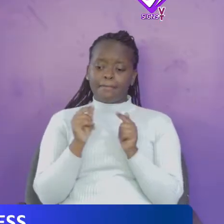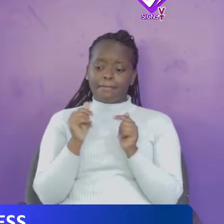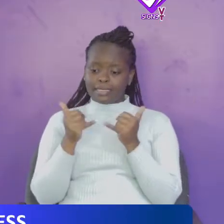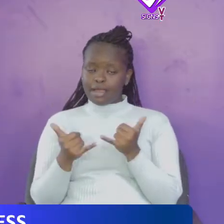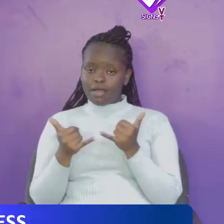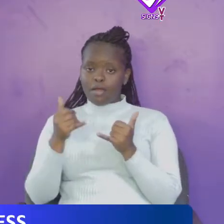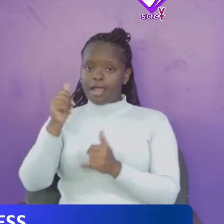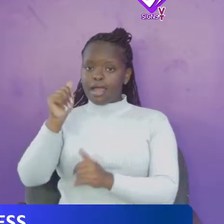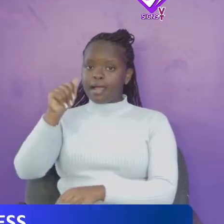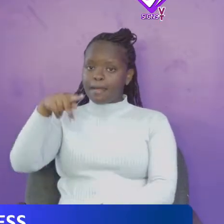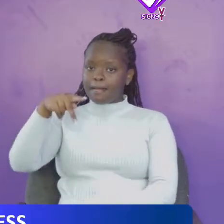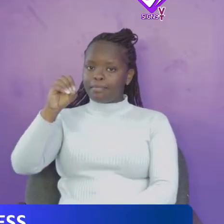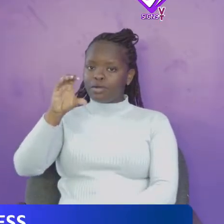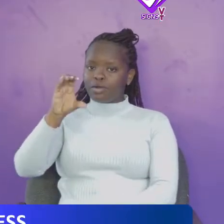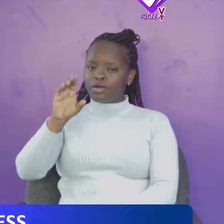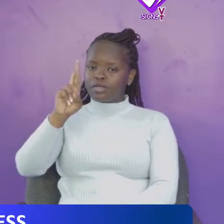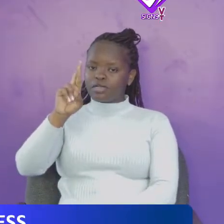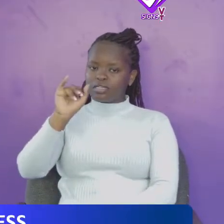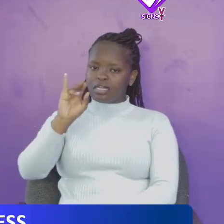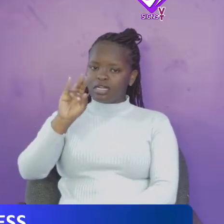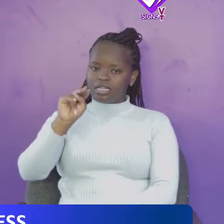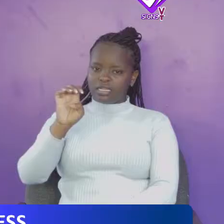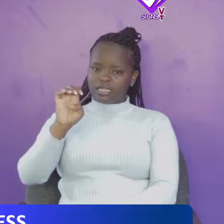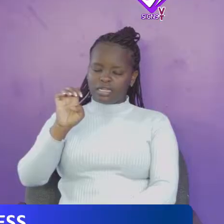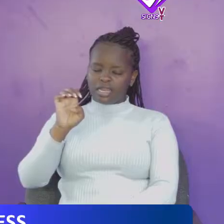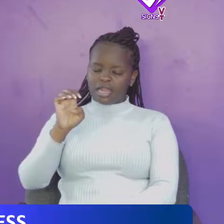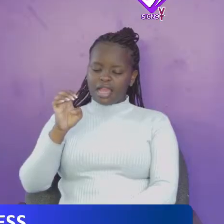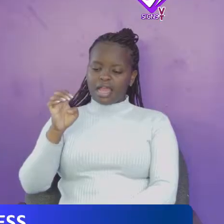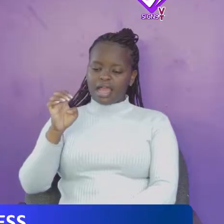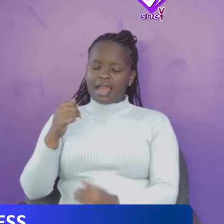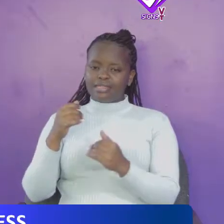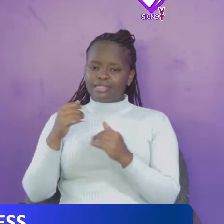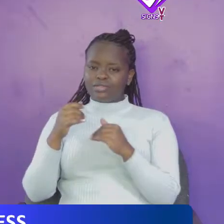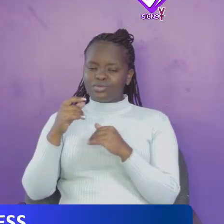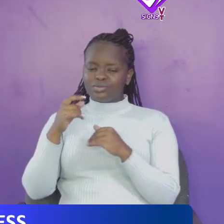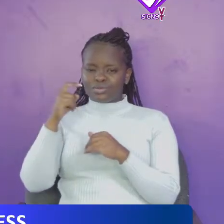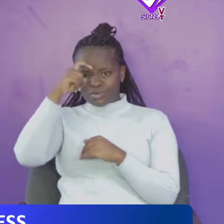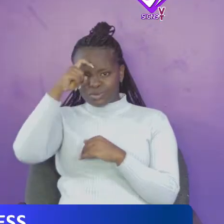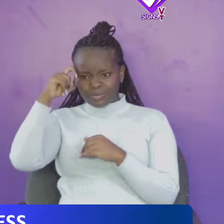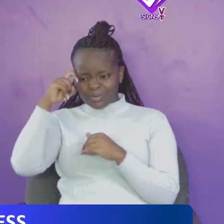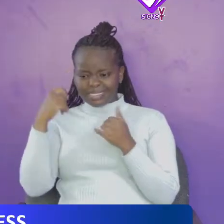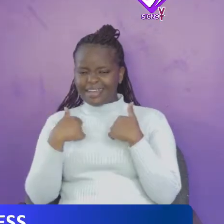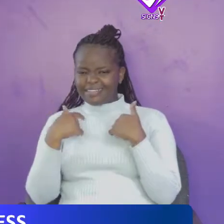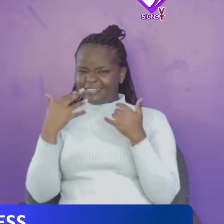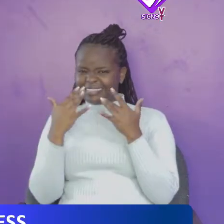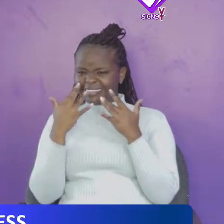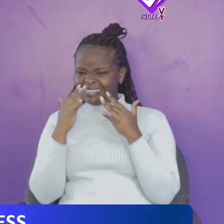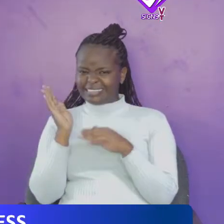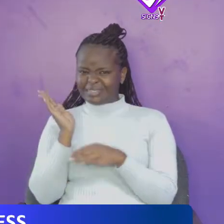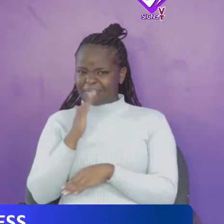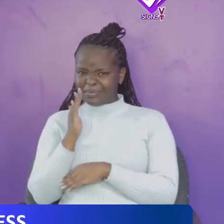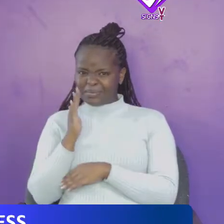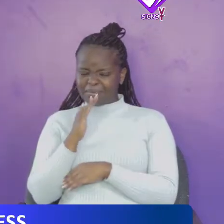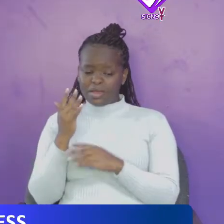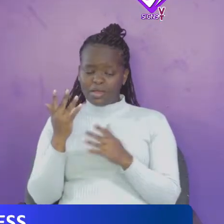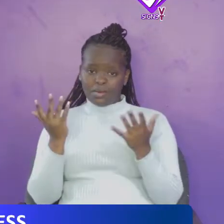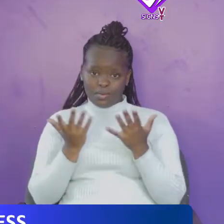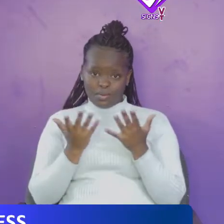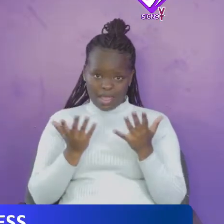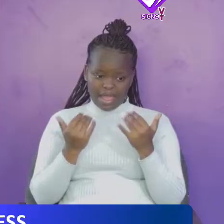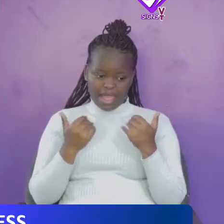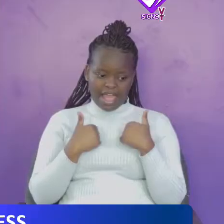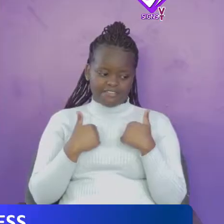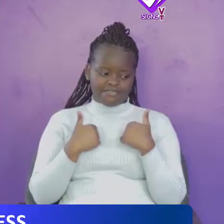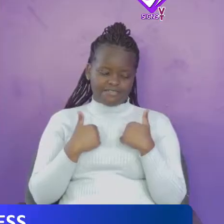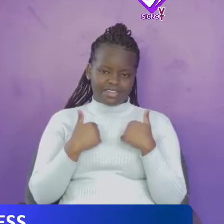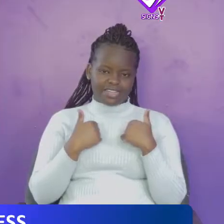is the one that produces The sweat odor. with that pungent smell. And it's predominantly in areas where kuna skin